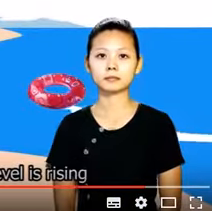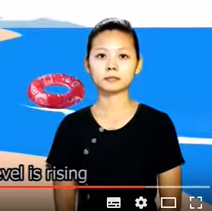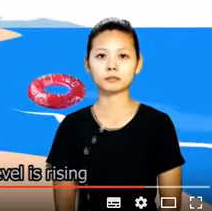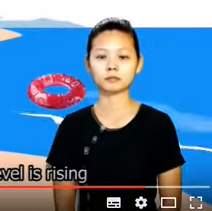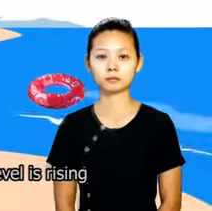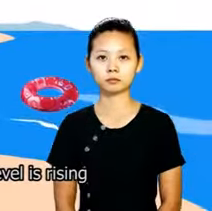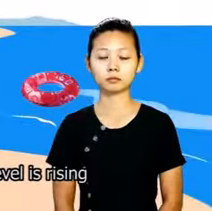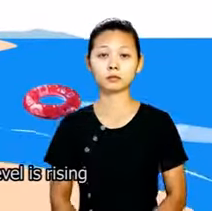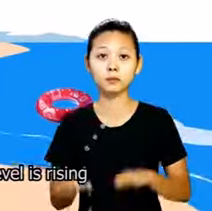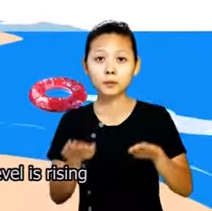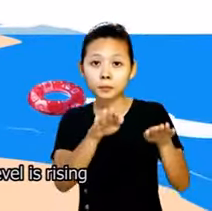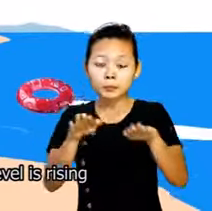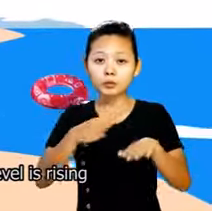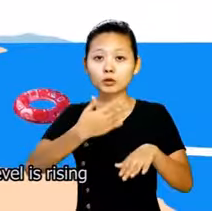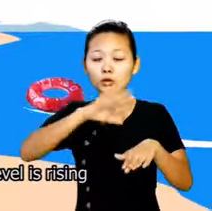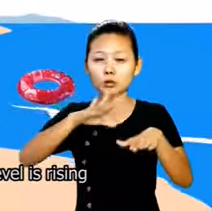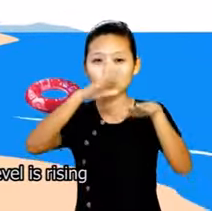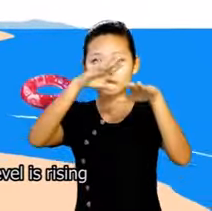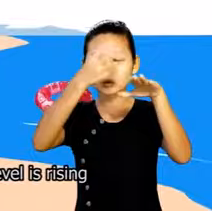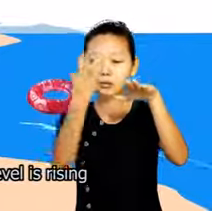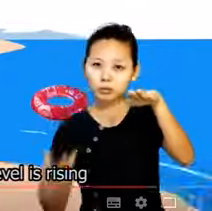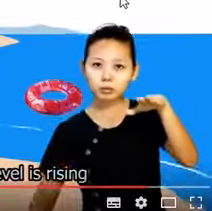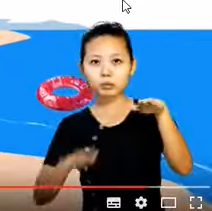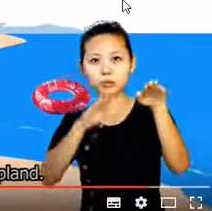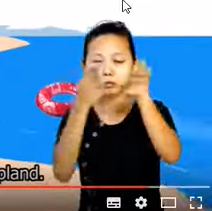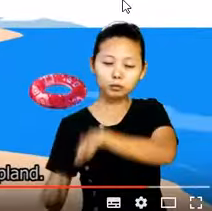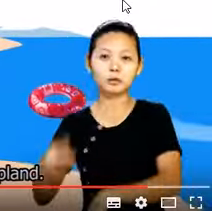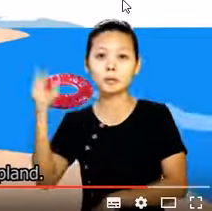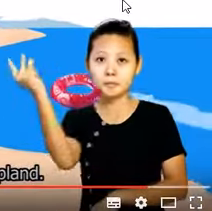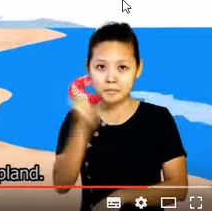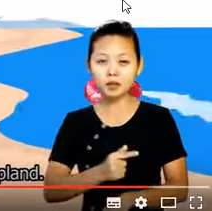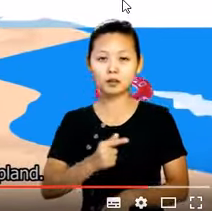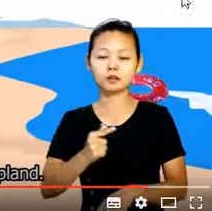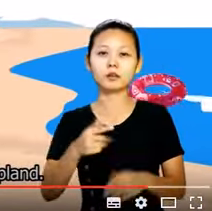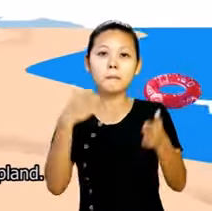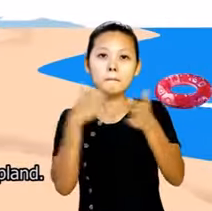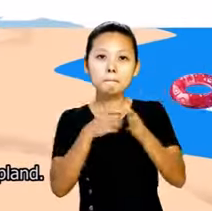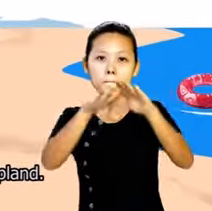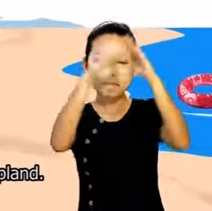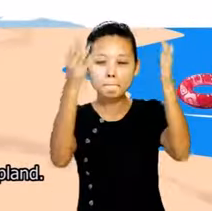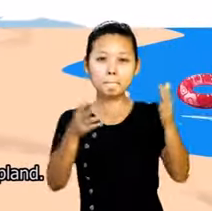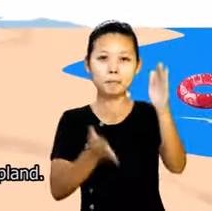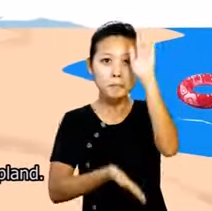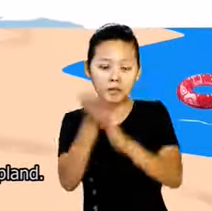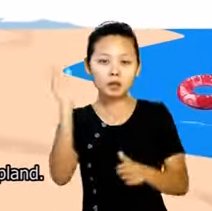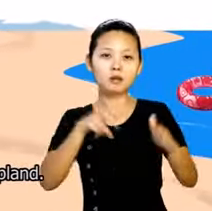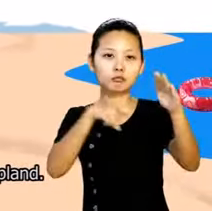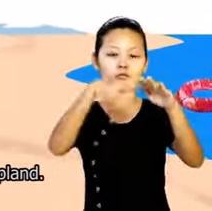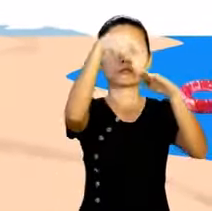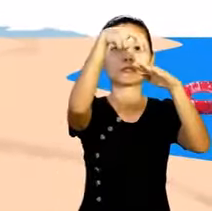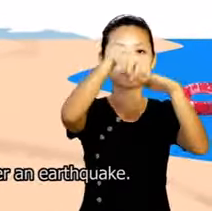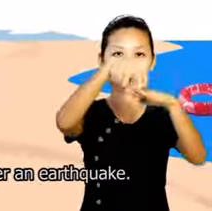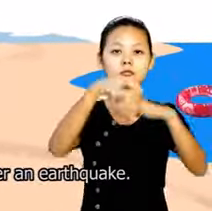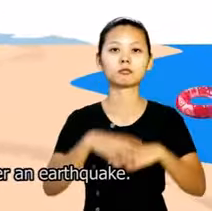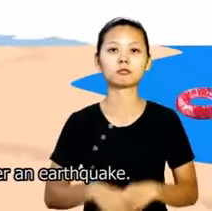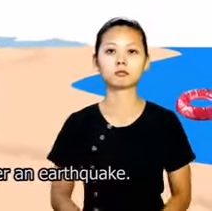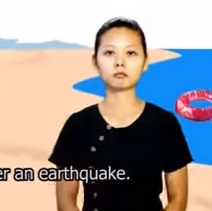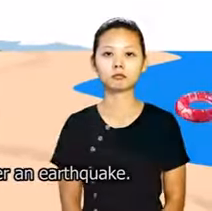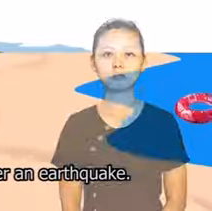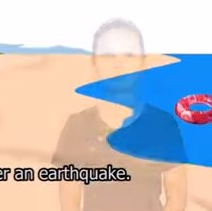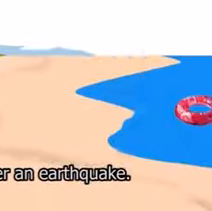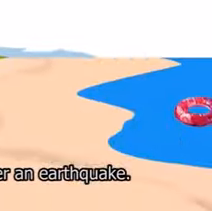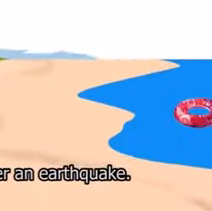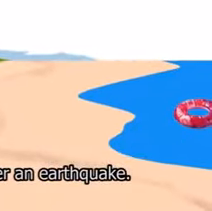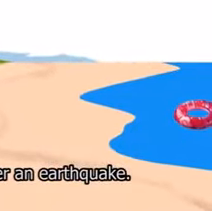If the earth is shaking and the river level is rising rapidly due to a tsunami, move upland. Remember